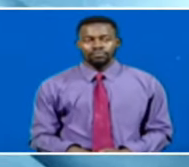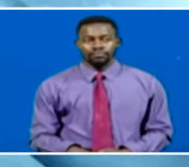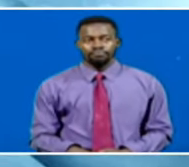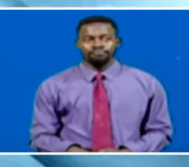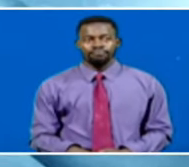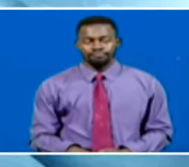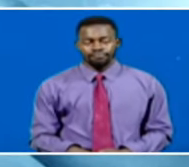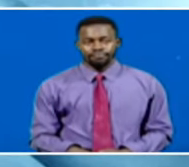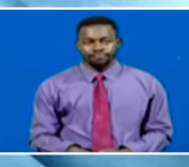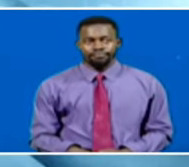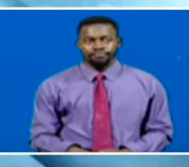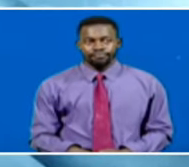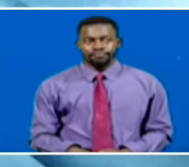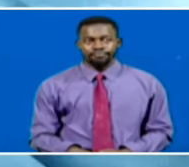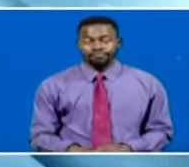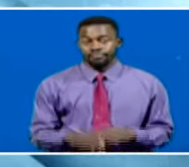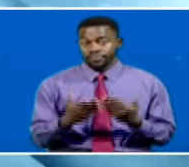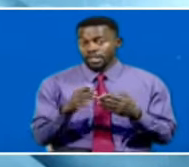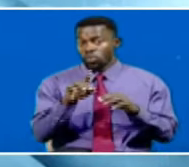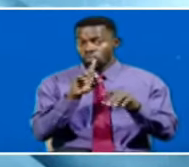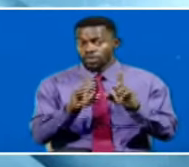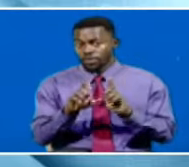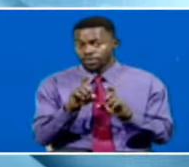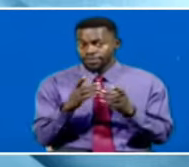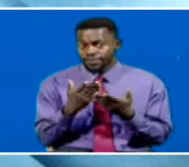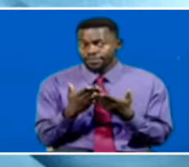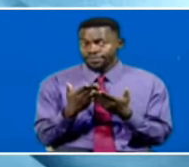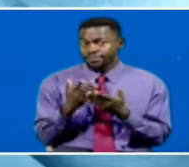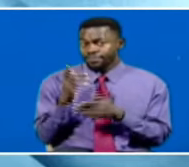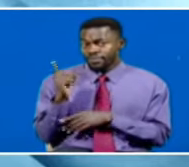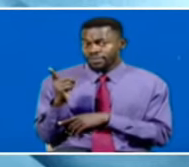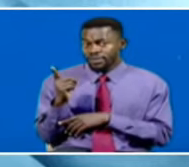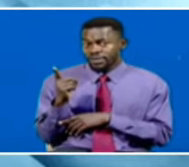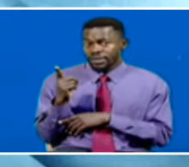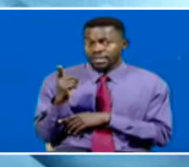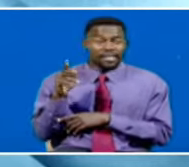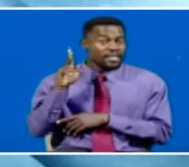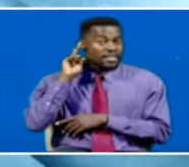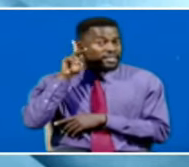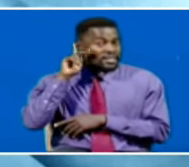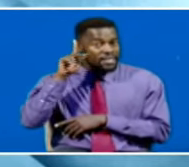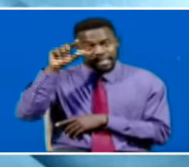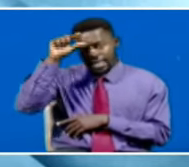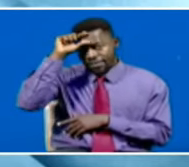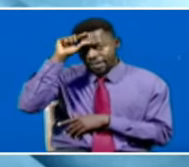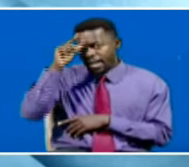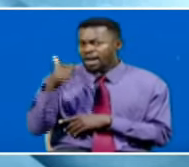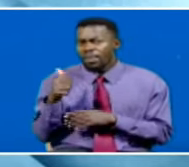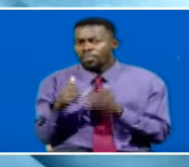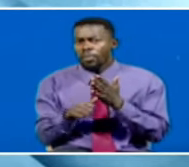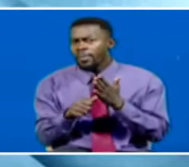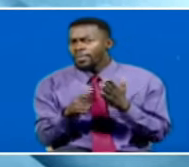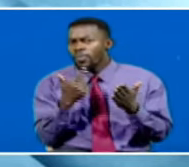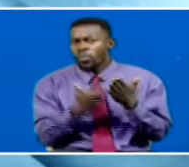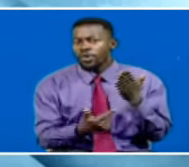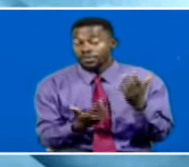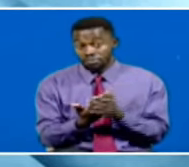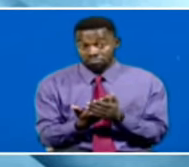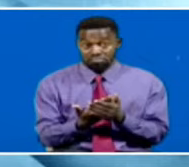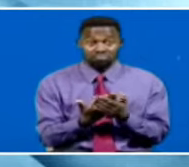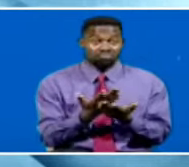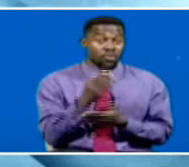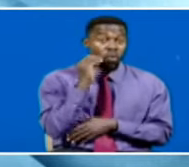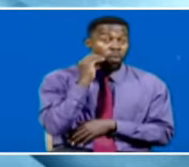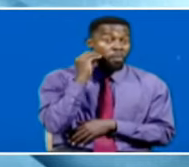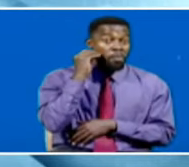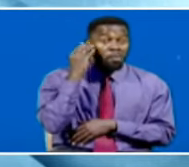And staying with governors, is anyone after Kisii Governor Simba Arati? Well, his private office in Nairobi was early today raided just